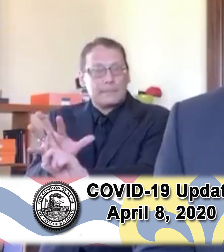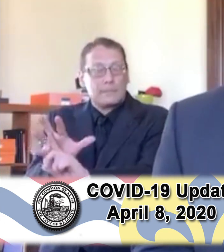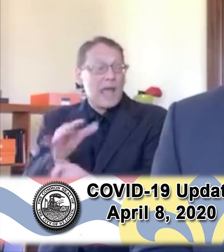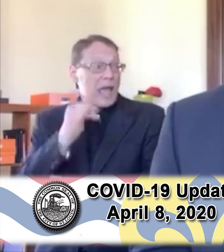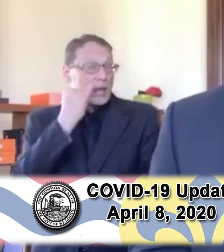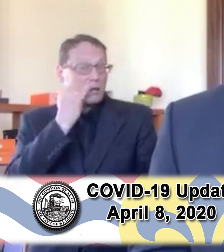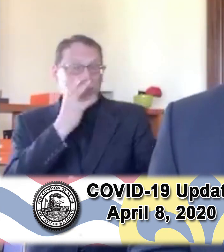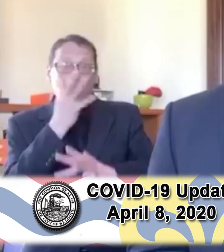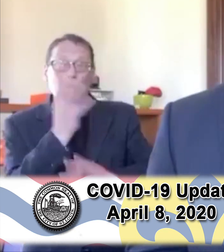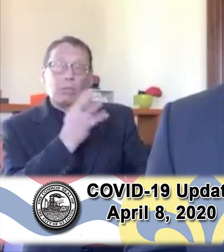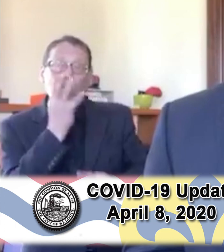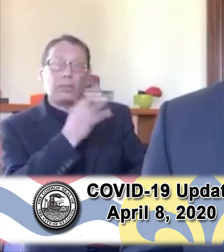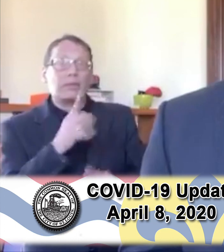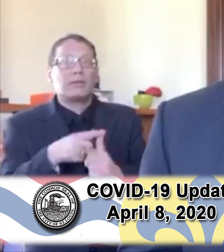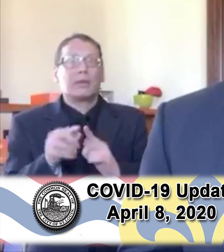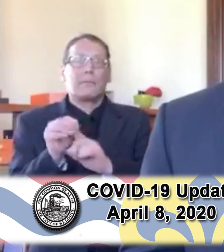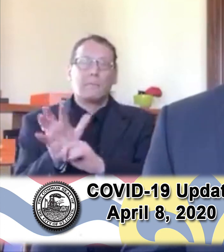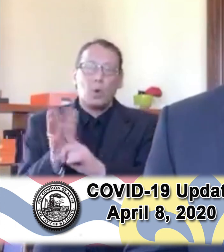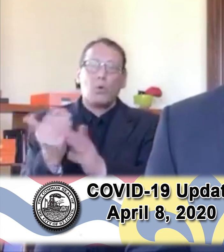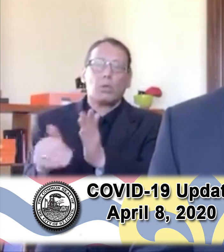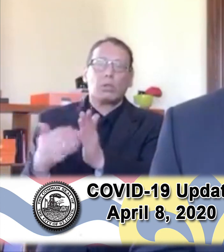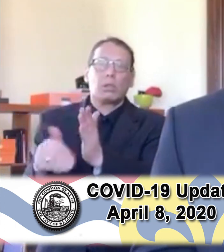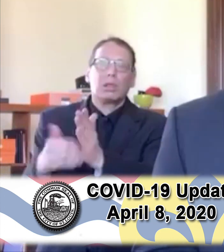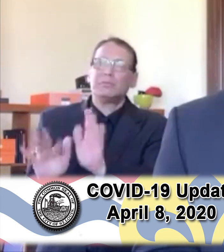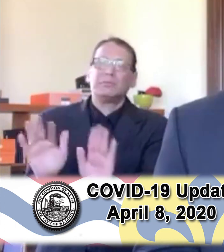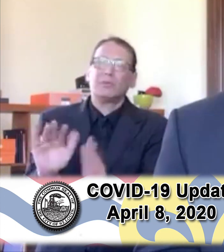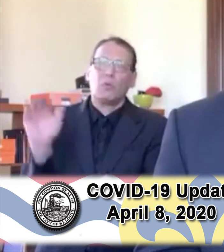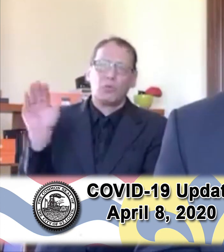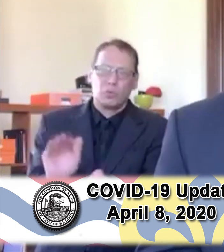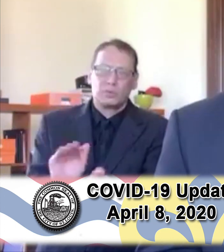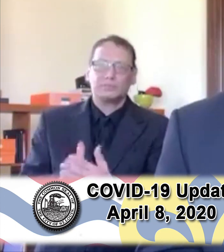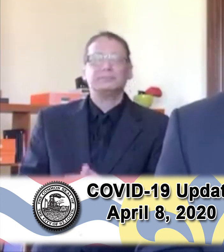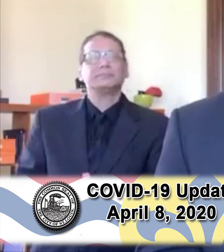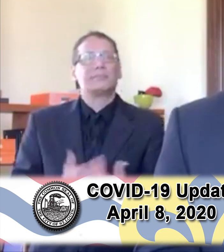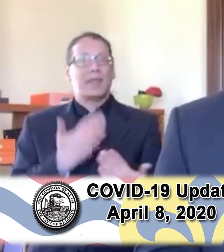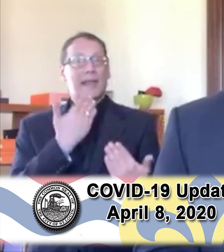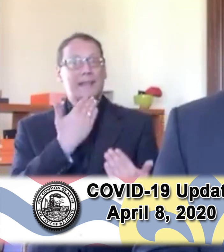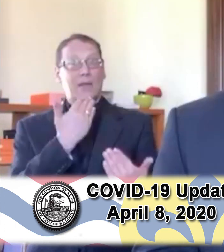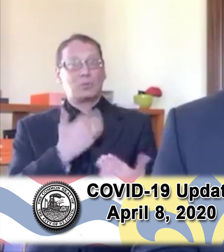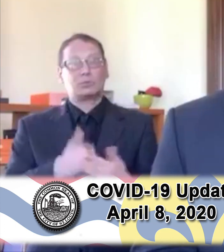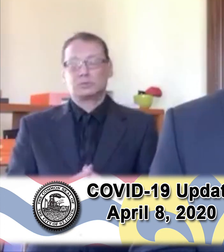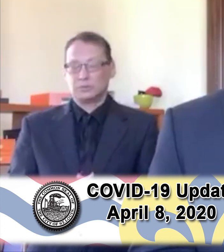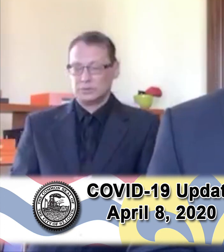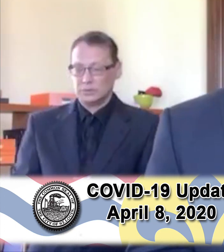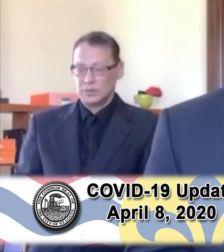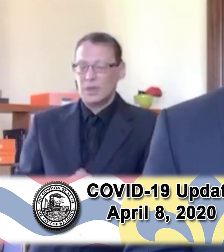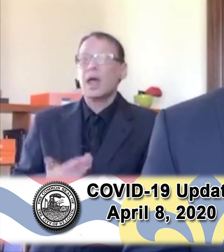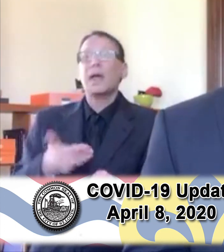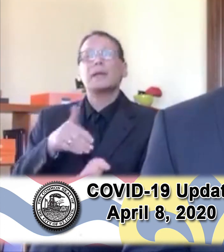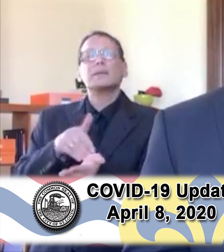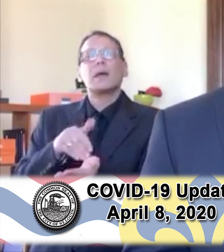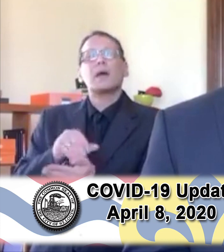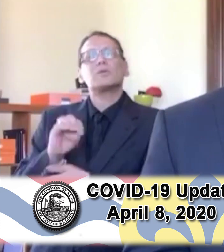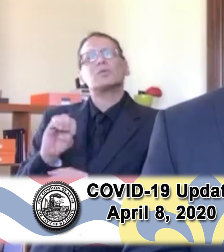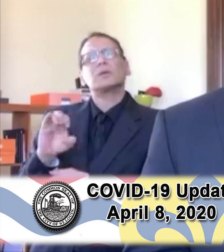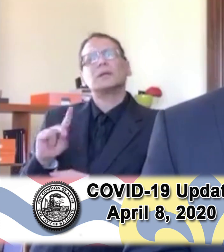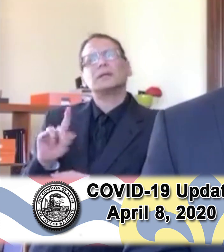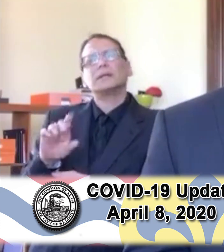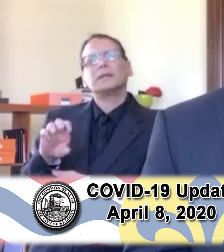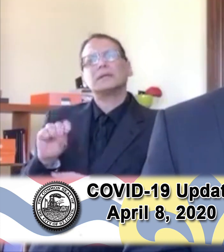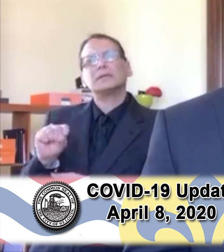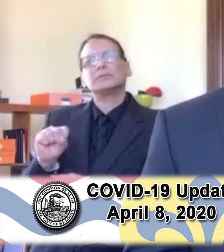implementing these community mitigation strategies. Great, thank you. Dr. Eccles, can you talk